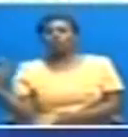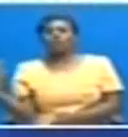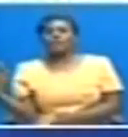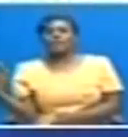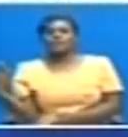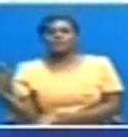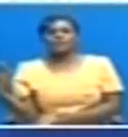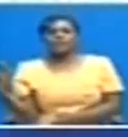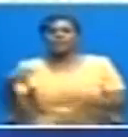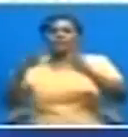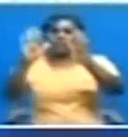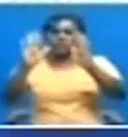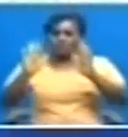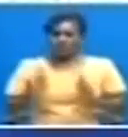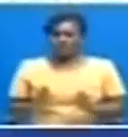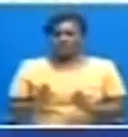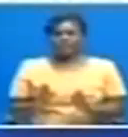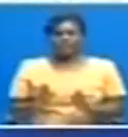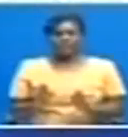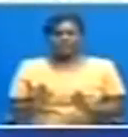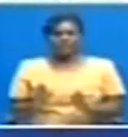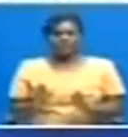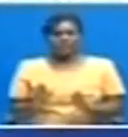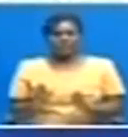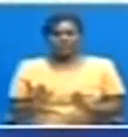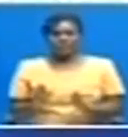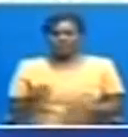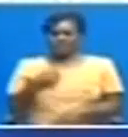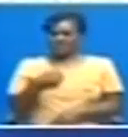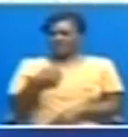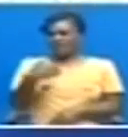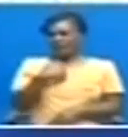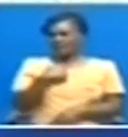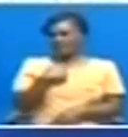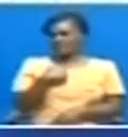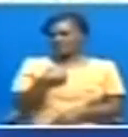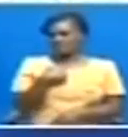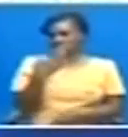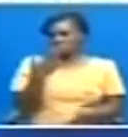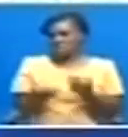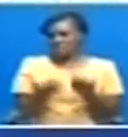documents that are necessary in the public good. So I have a feeling that